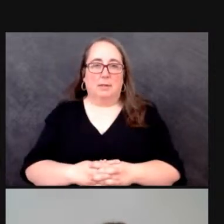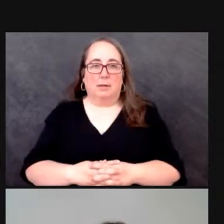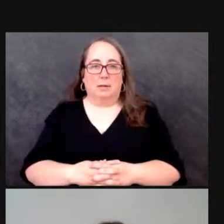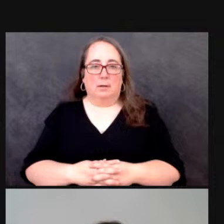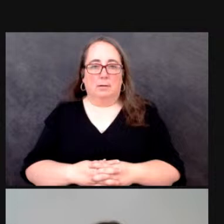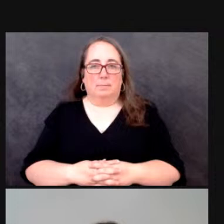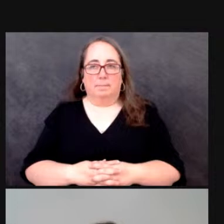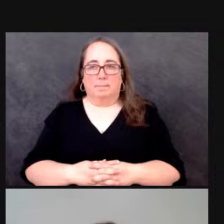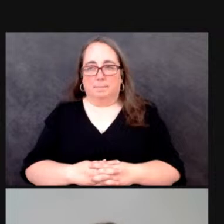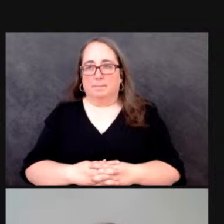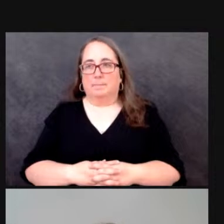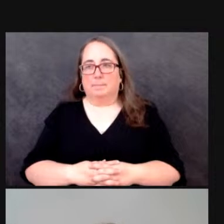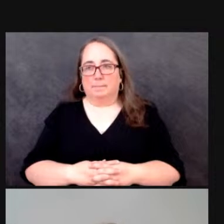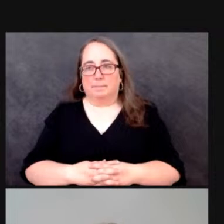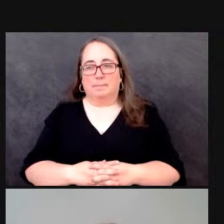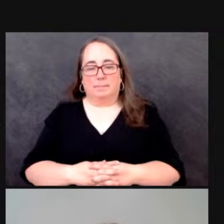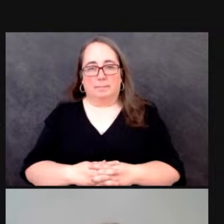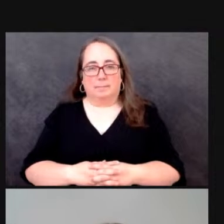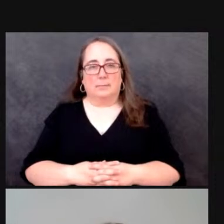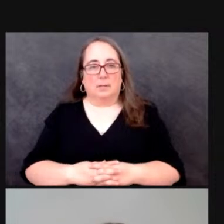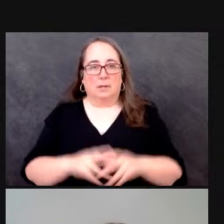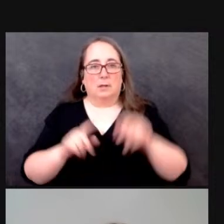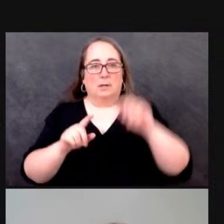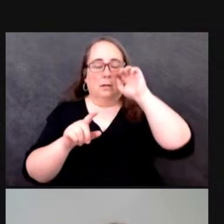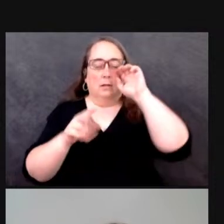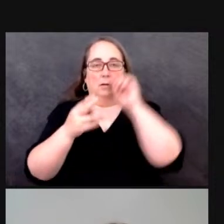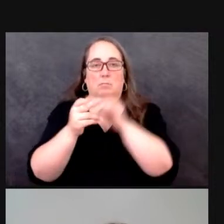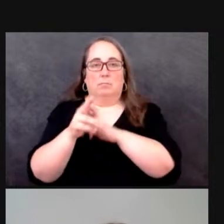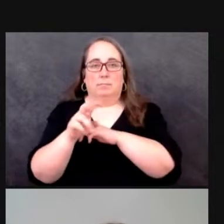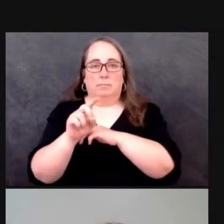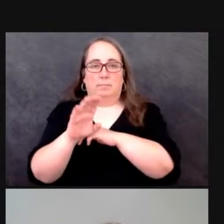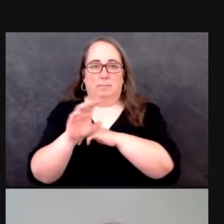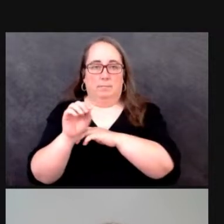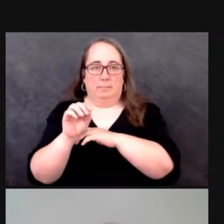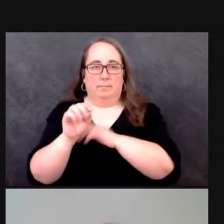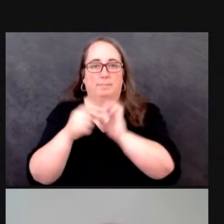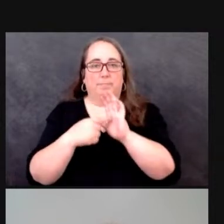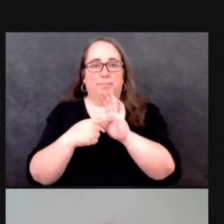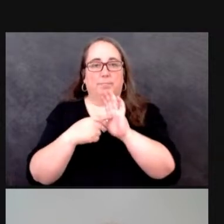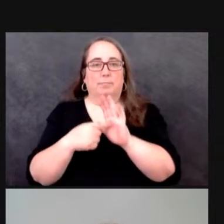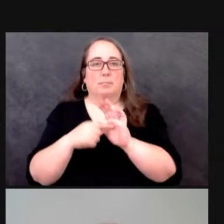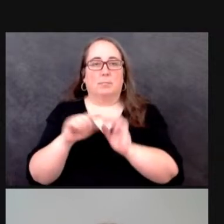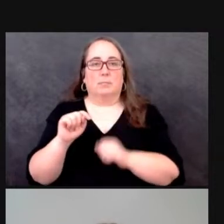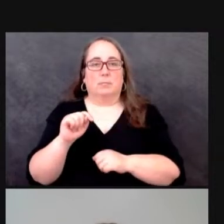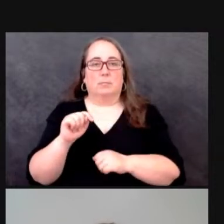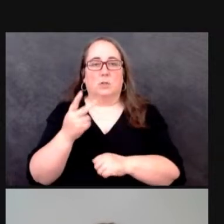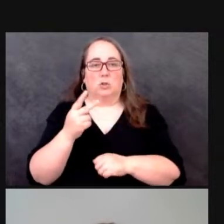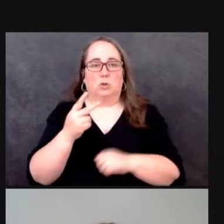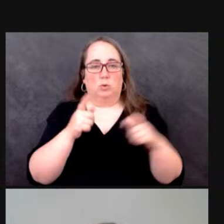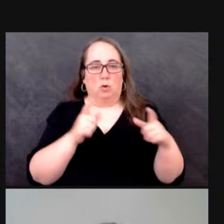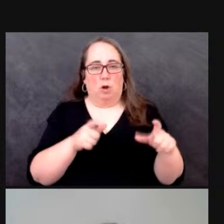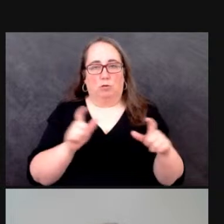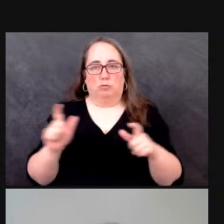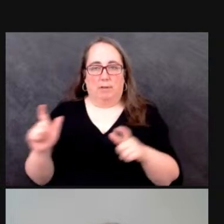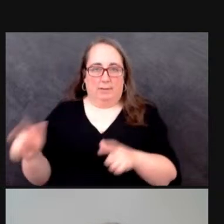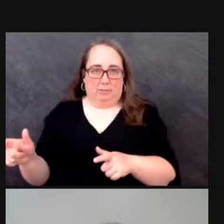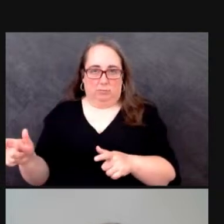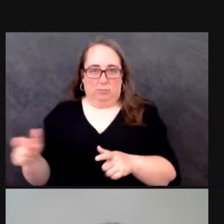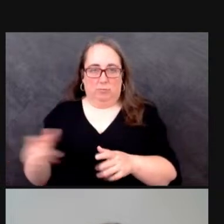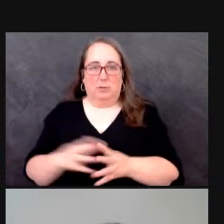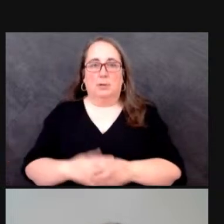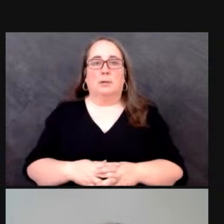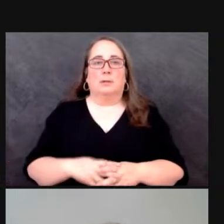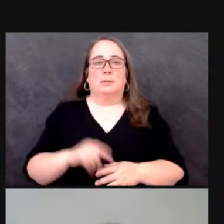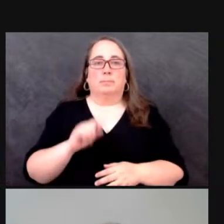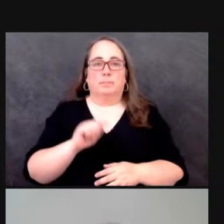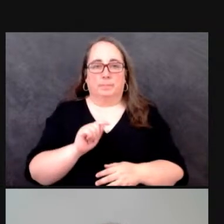Moving on to another piece, we're going to look at Harford County, which is represented by two entree dishes. The first of